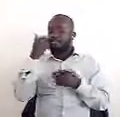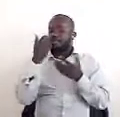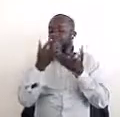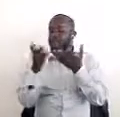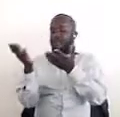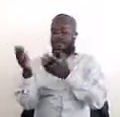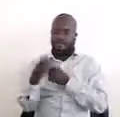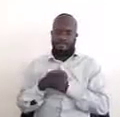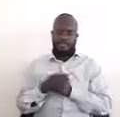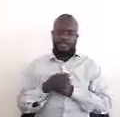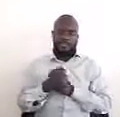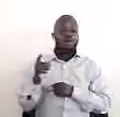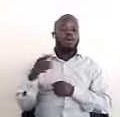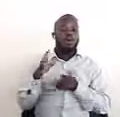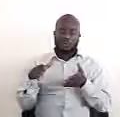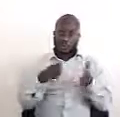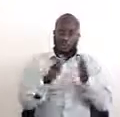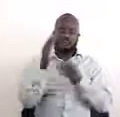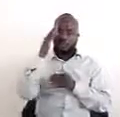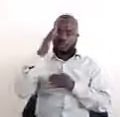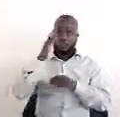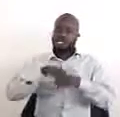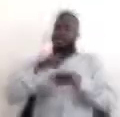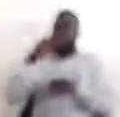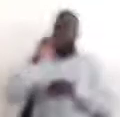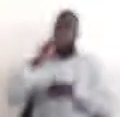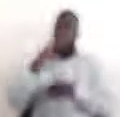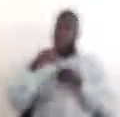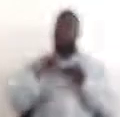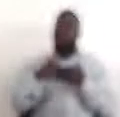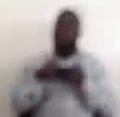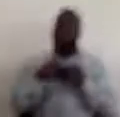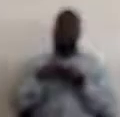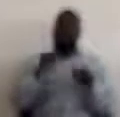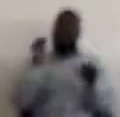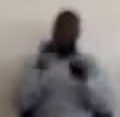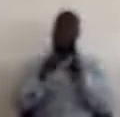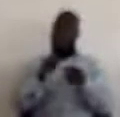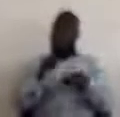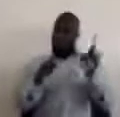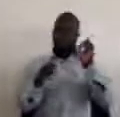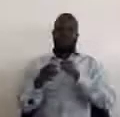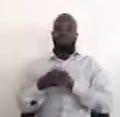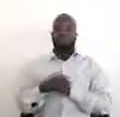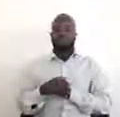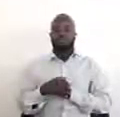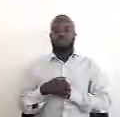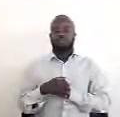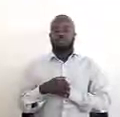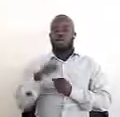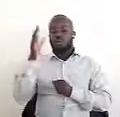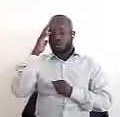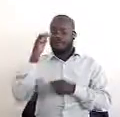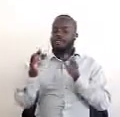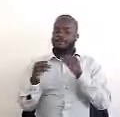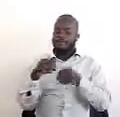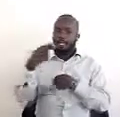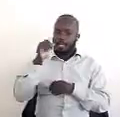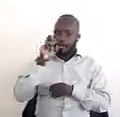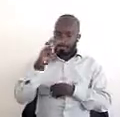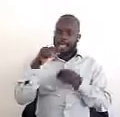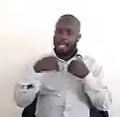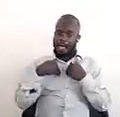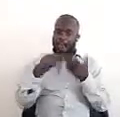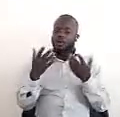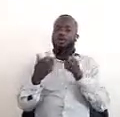other illnesses. The only way to know if you have HIV is to take an HIV test. To diagnose whether